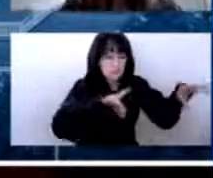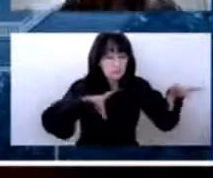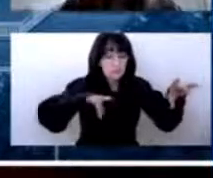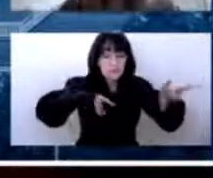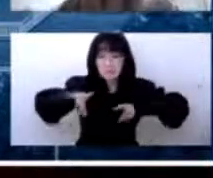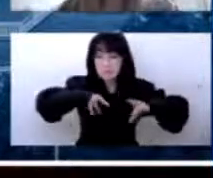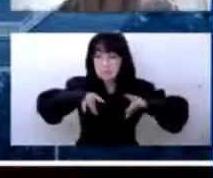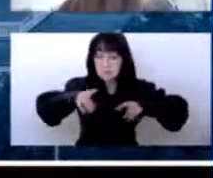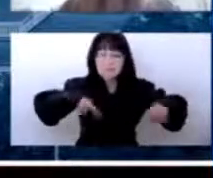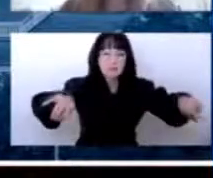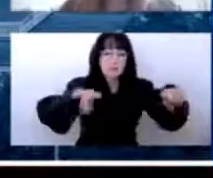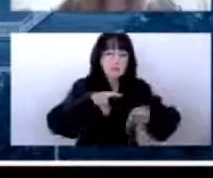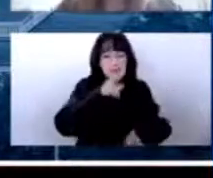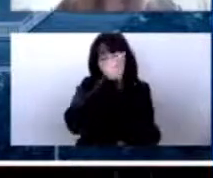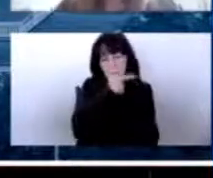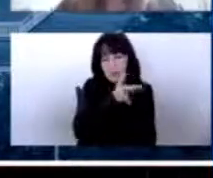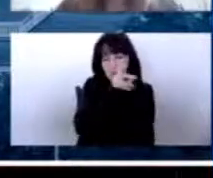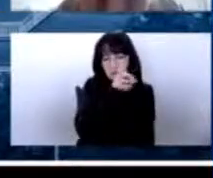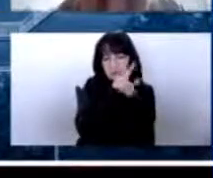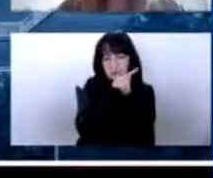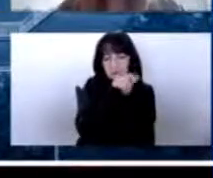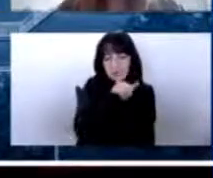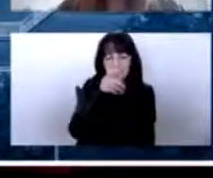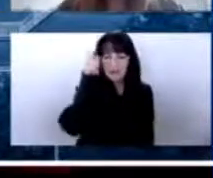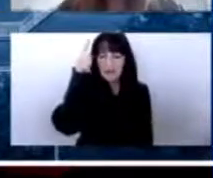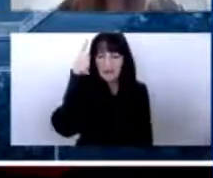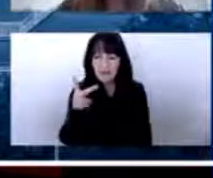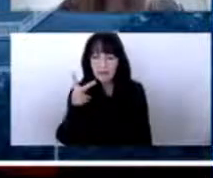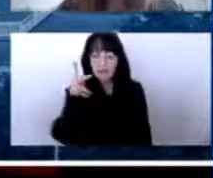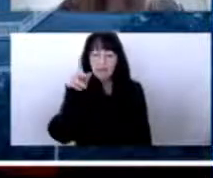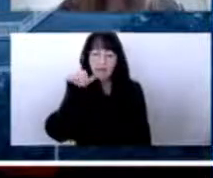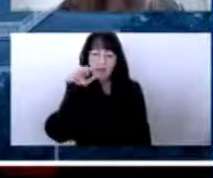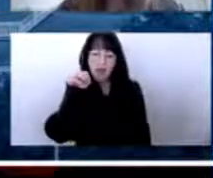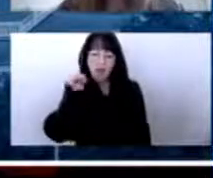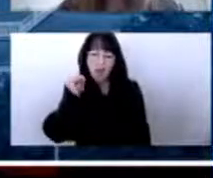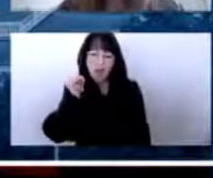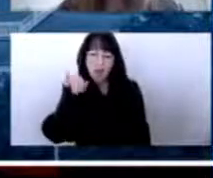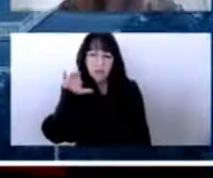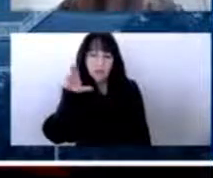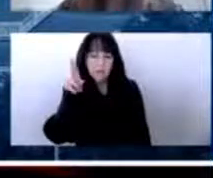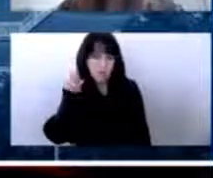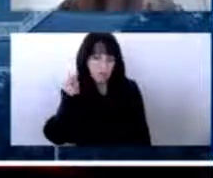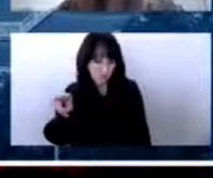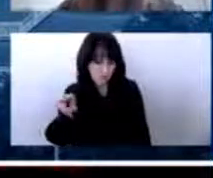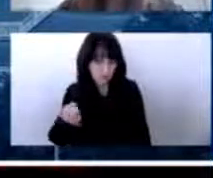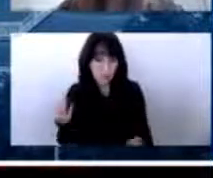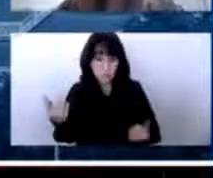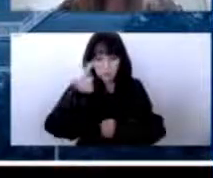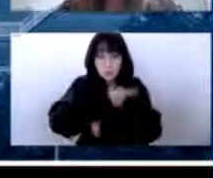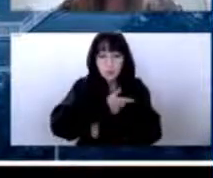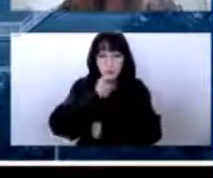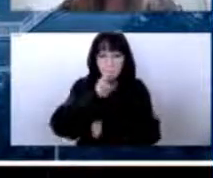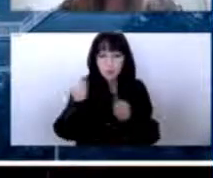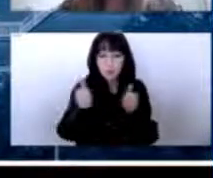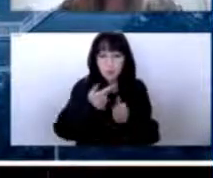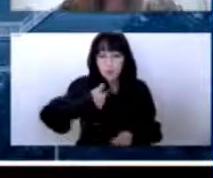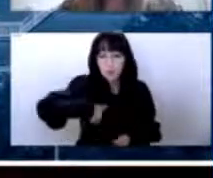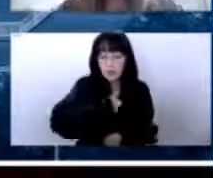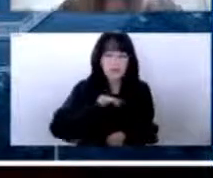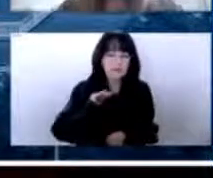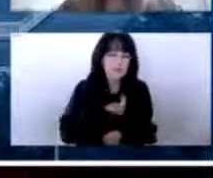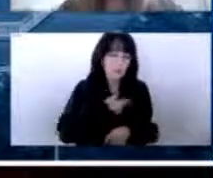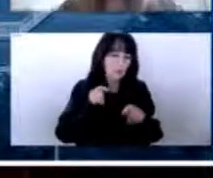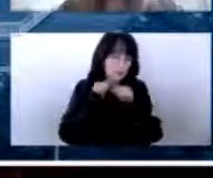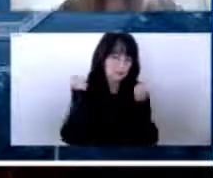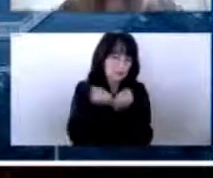half Omicron. We'll hear from Dr. Rattay about that a little later. I am joined once again today by our team that's been with us